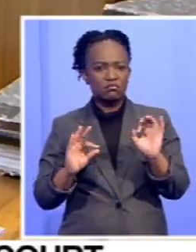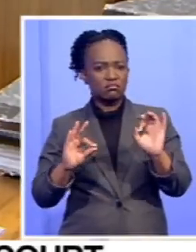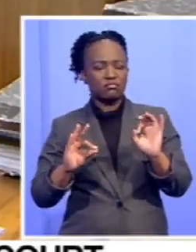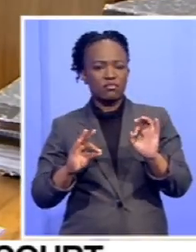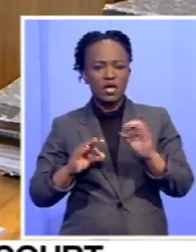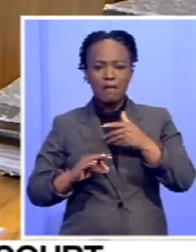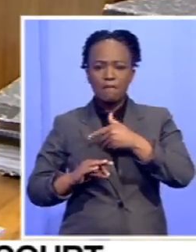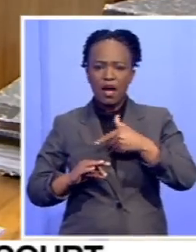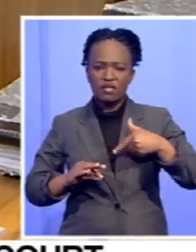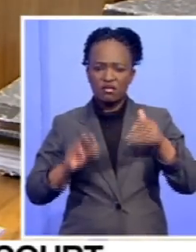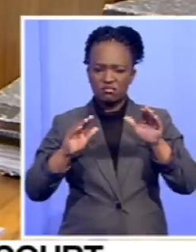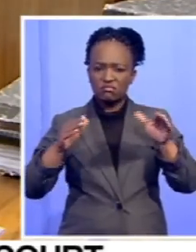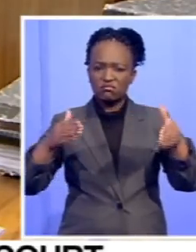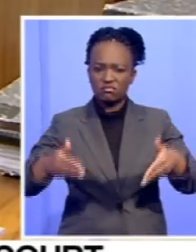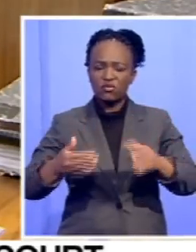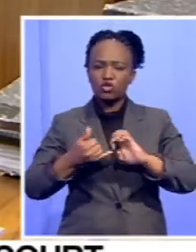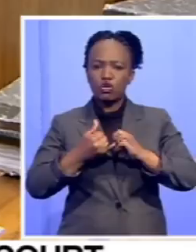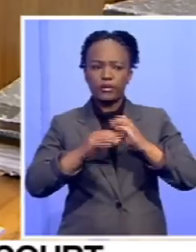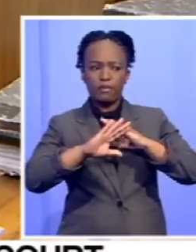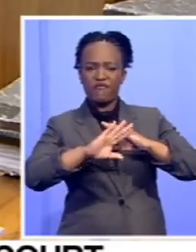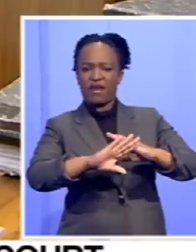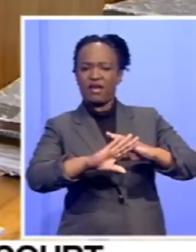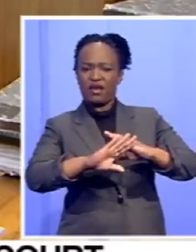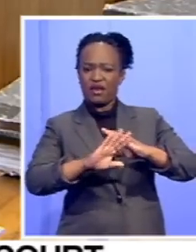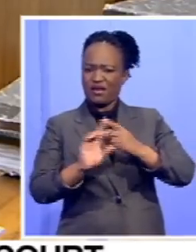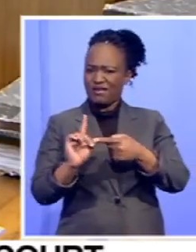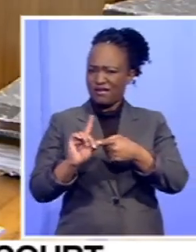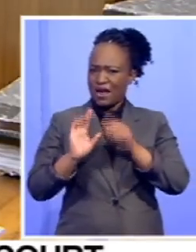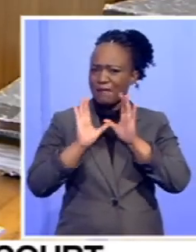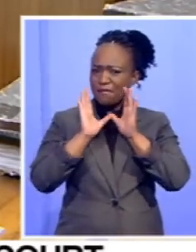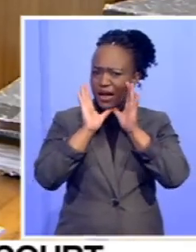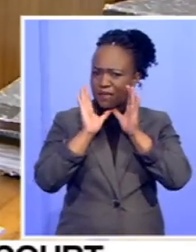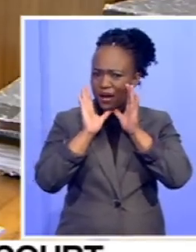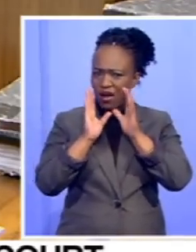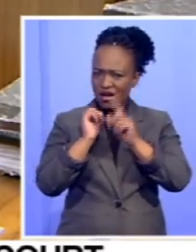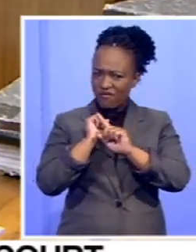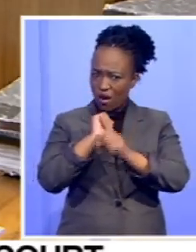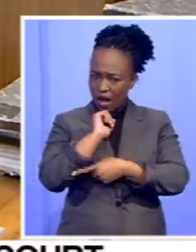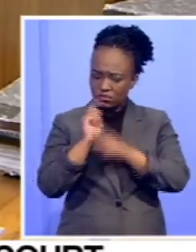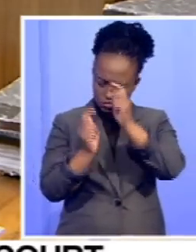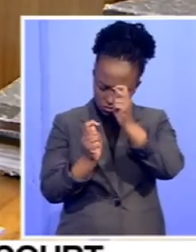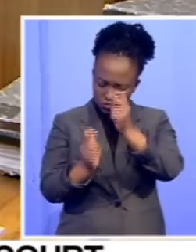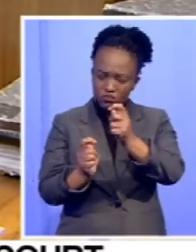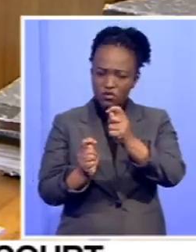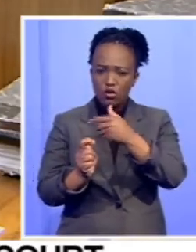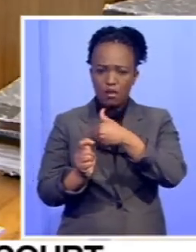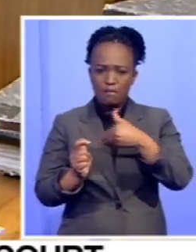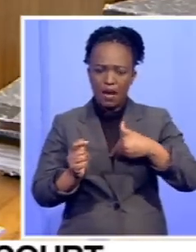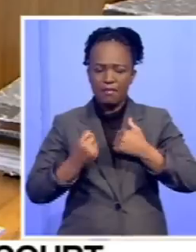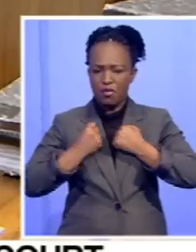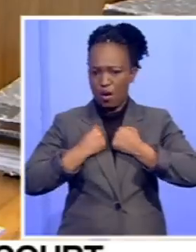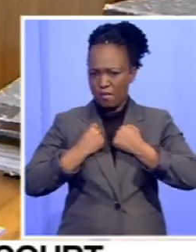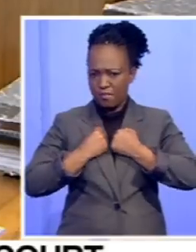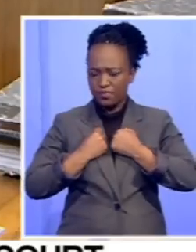mother's funeral had attempted to prevent Mr. Lema from entering the cemetery to pay his last respects to my mother, who